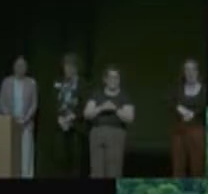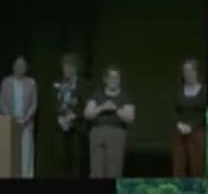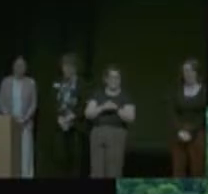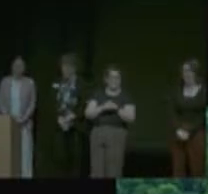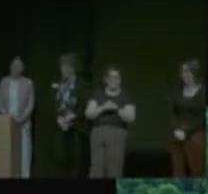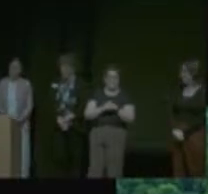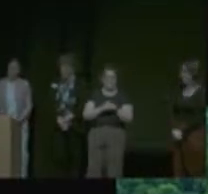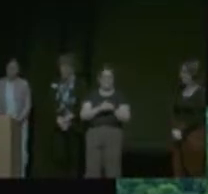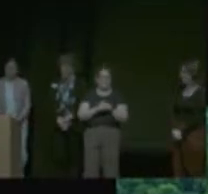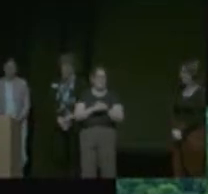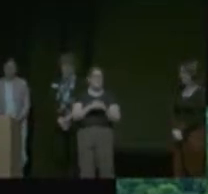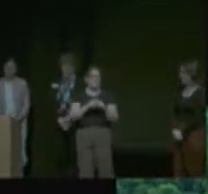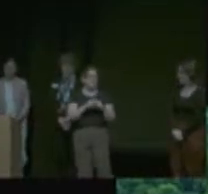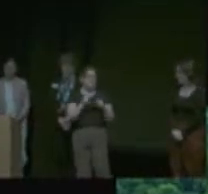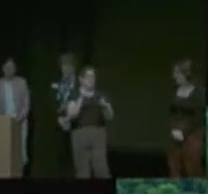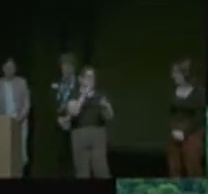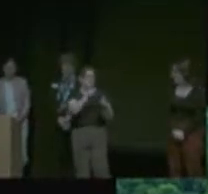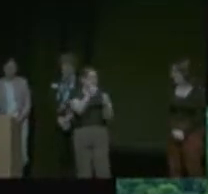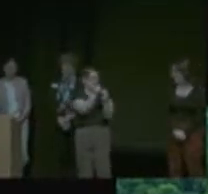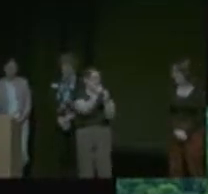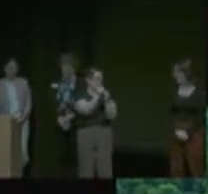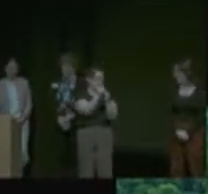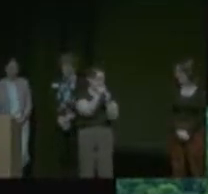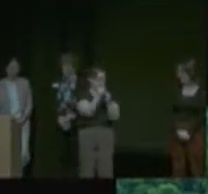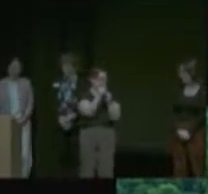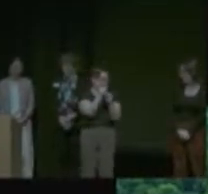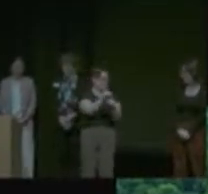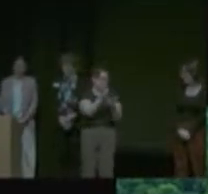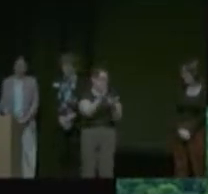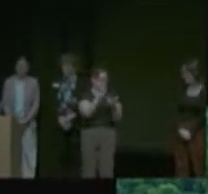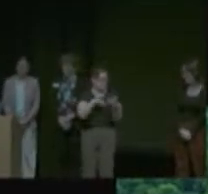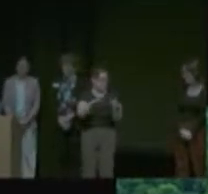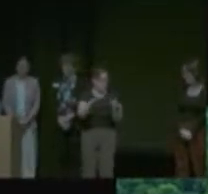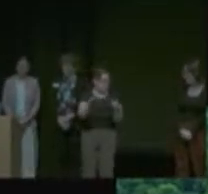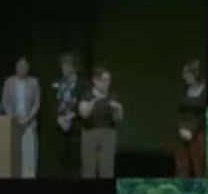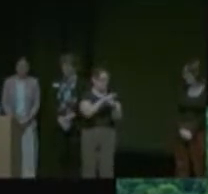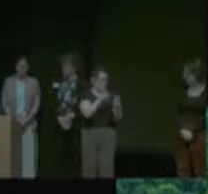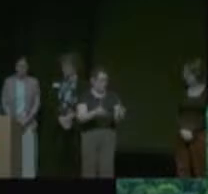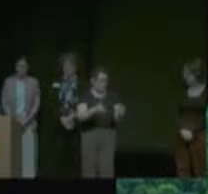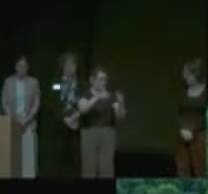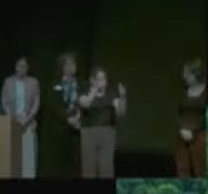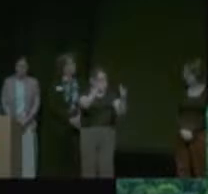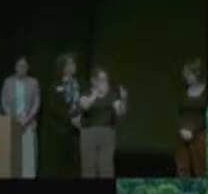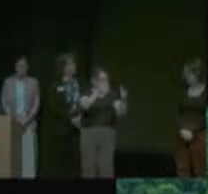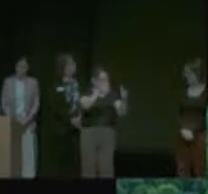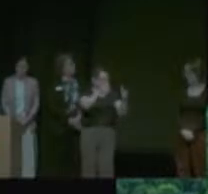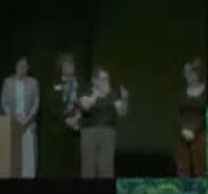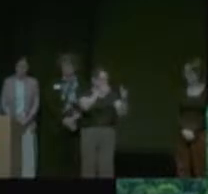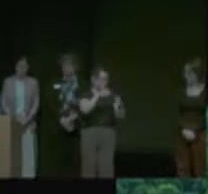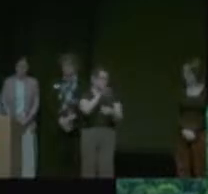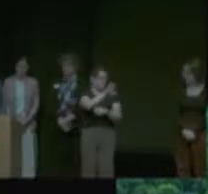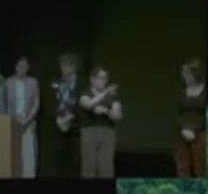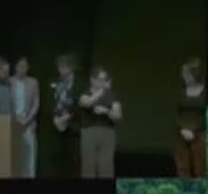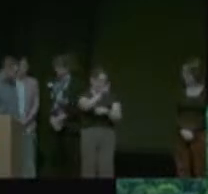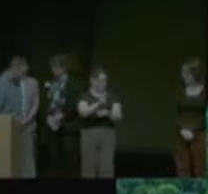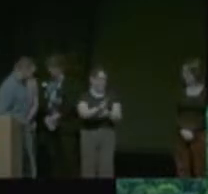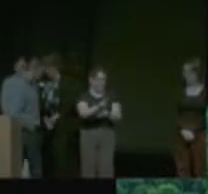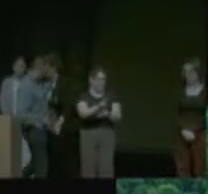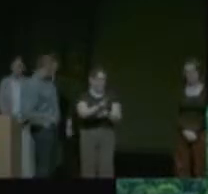So that also limits turbidity when we take a full bucket. So 5.5, and the goal is to get a full bucket.